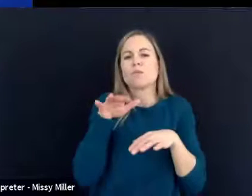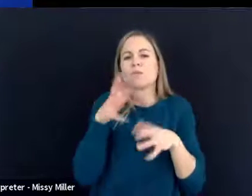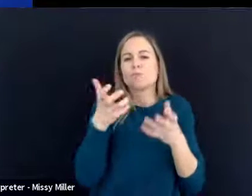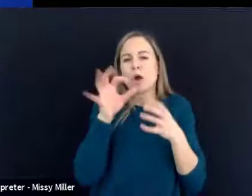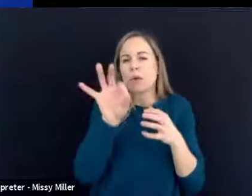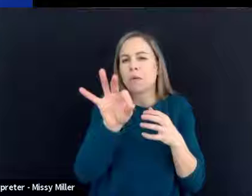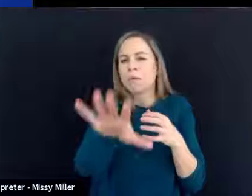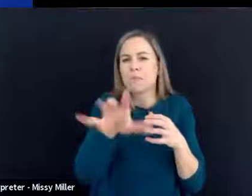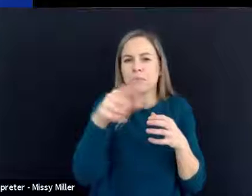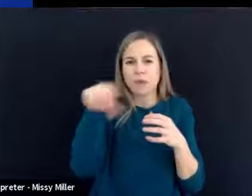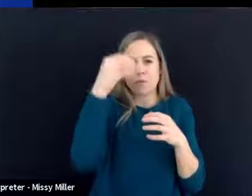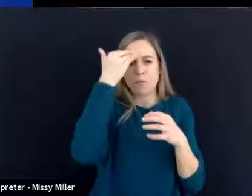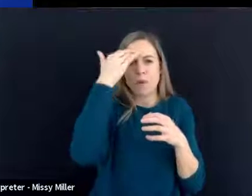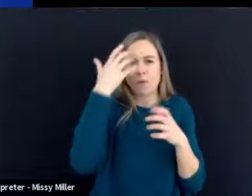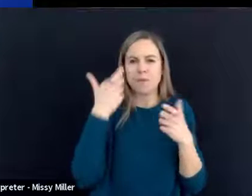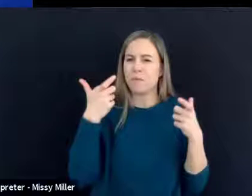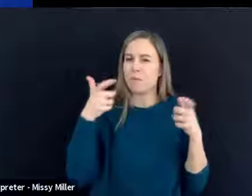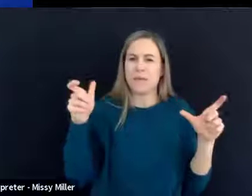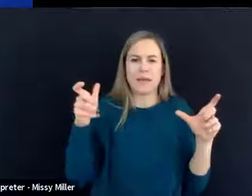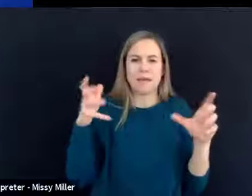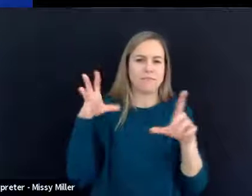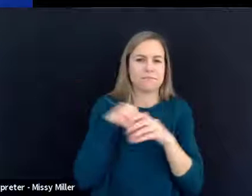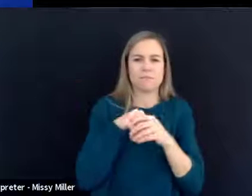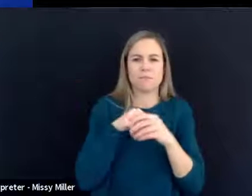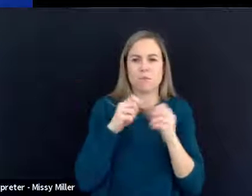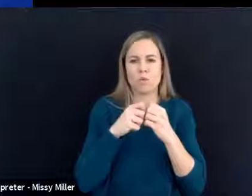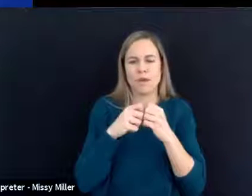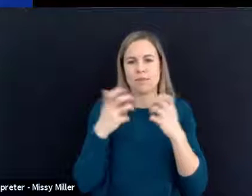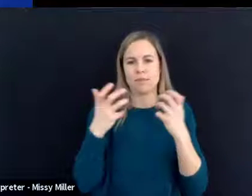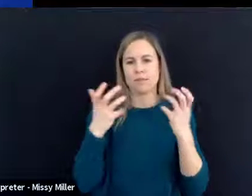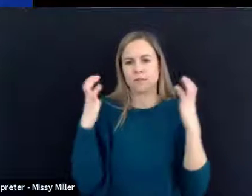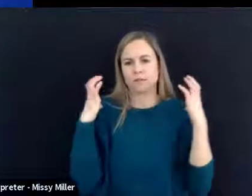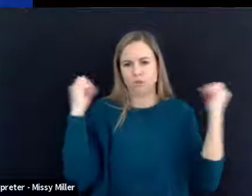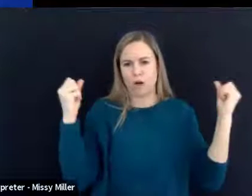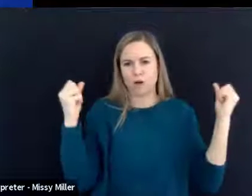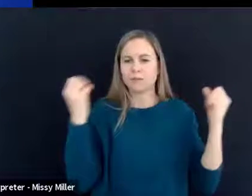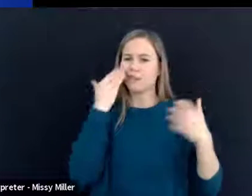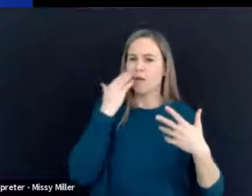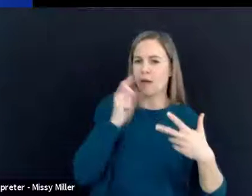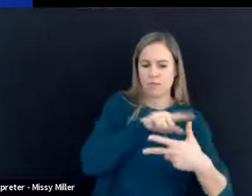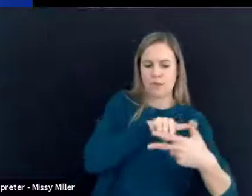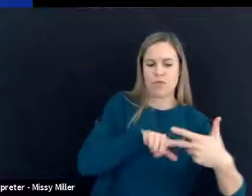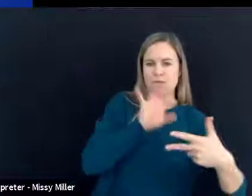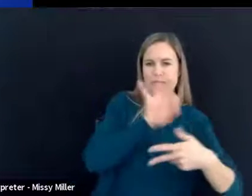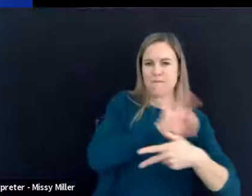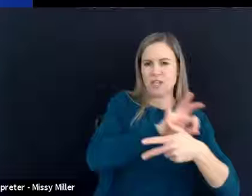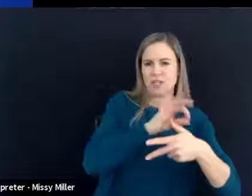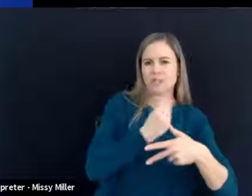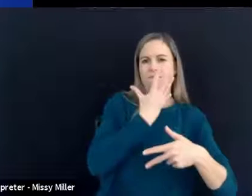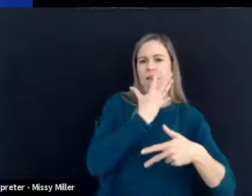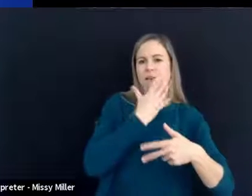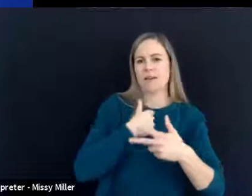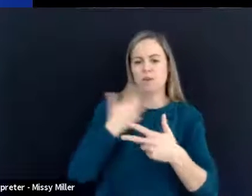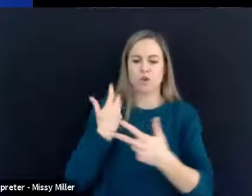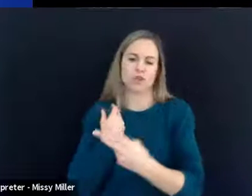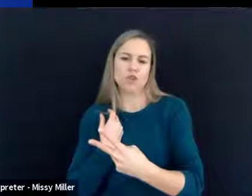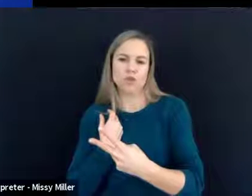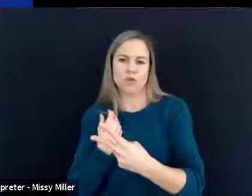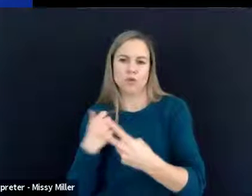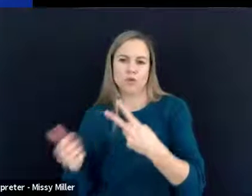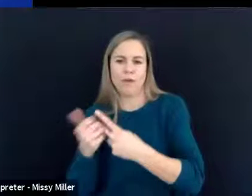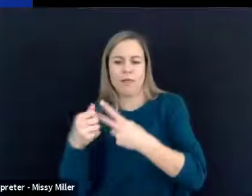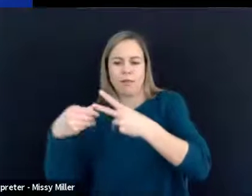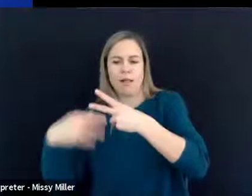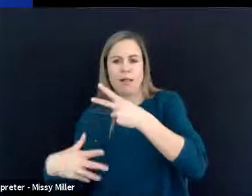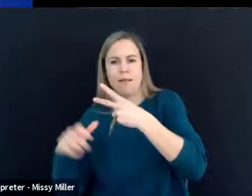major features of charge. Remember, Megan mentioned there have to be 3 major features or 2 majors and supporting